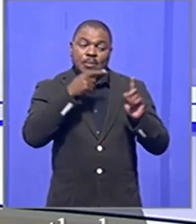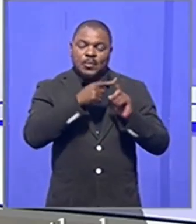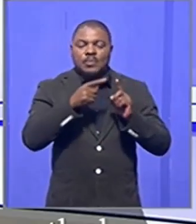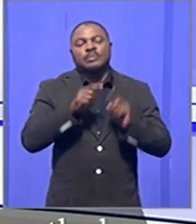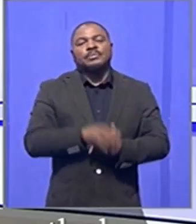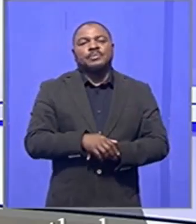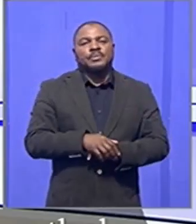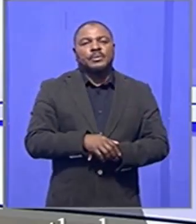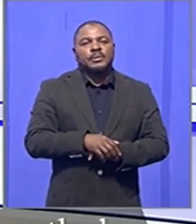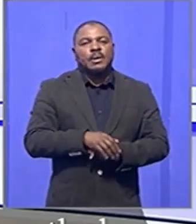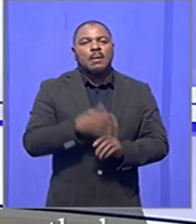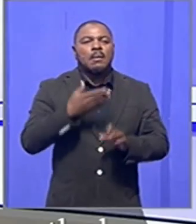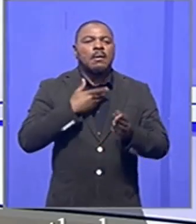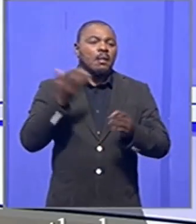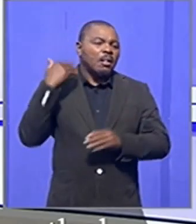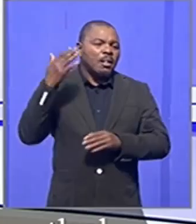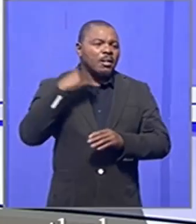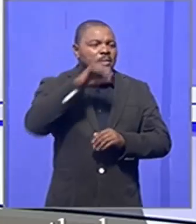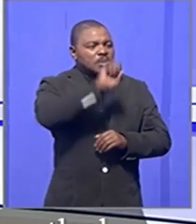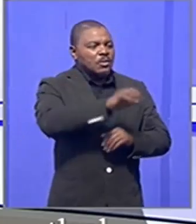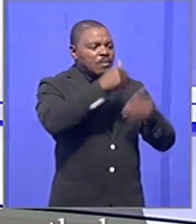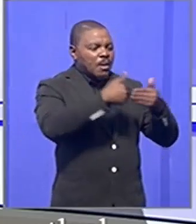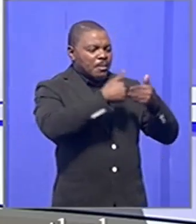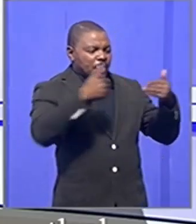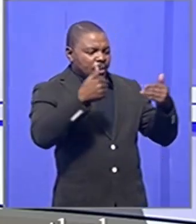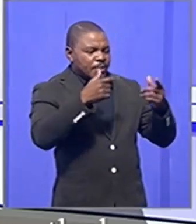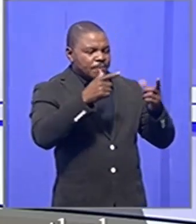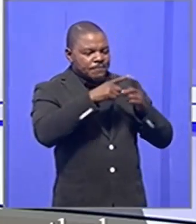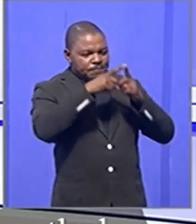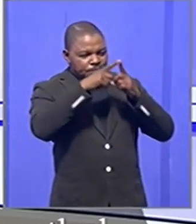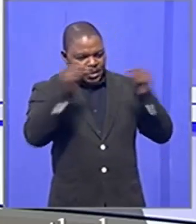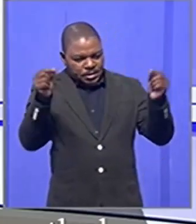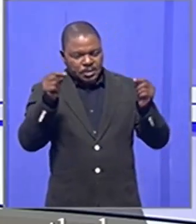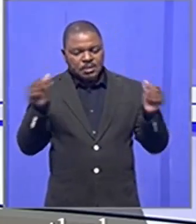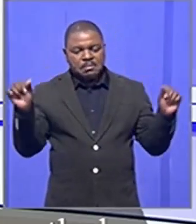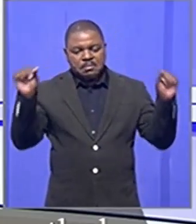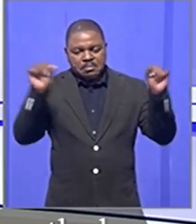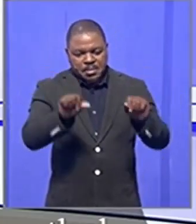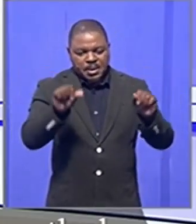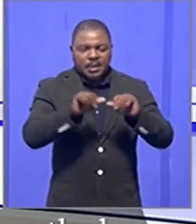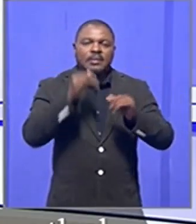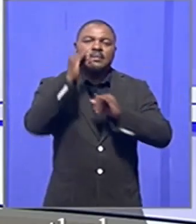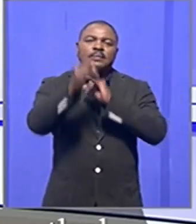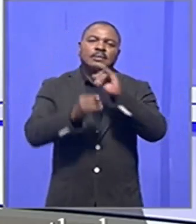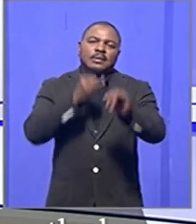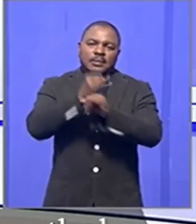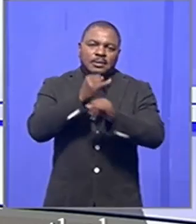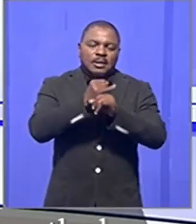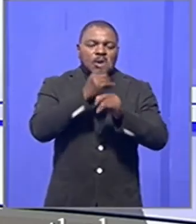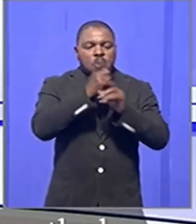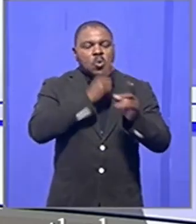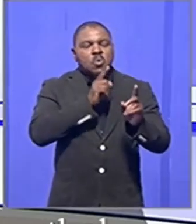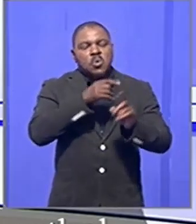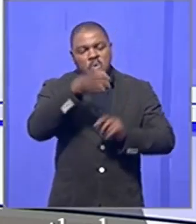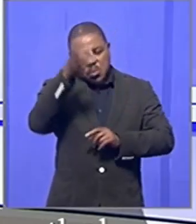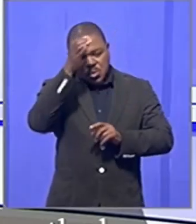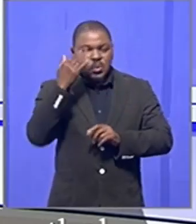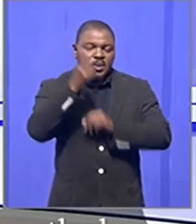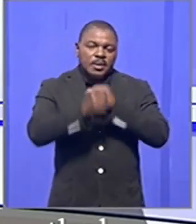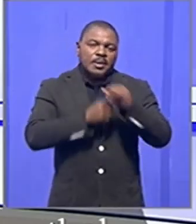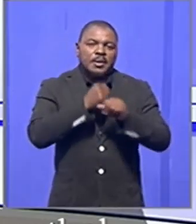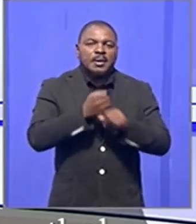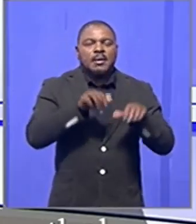Bafana morago ga gore Afrika Borwa e bušetšwe diphadišanong tša lefase morago ga mmušo wa kgethologanyo ngwageng wa